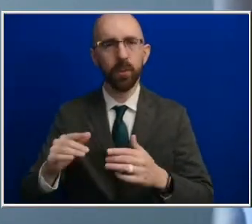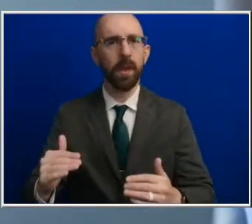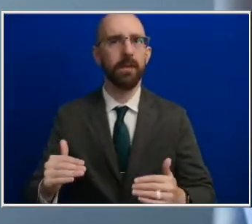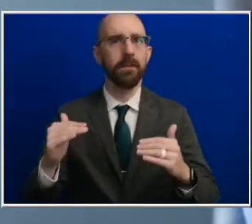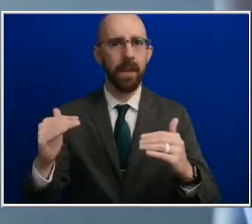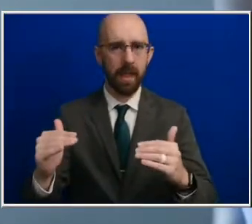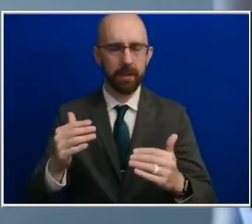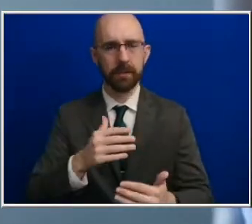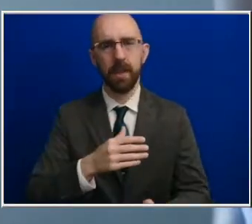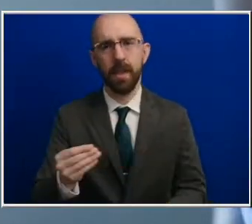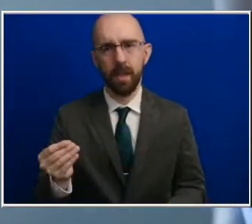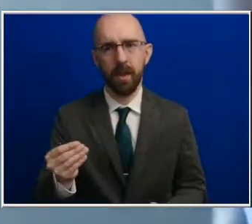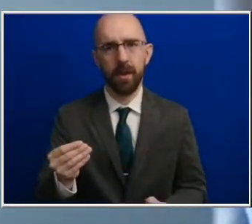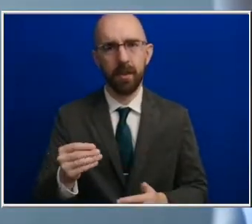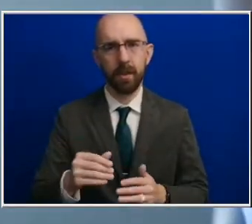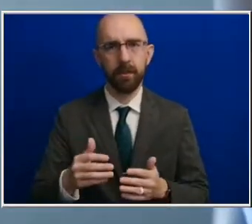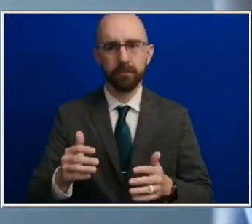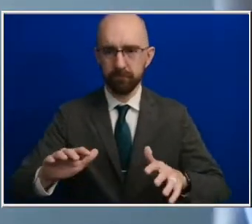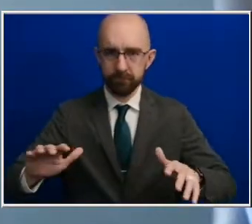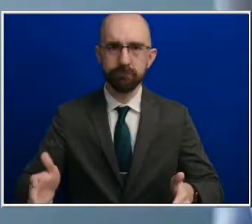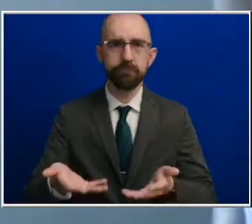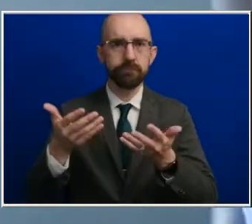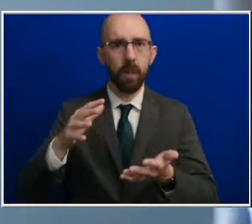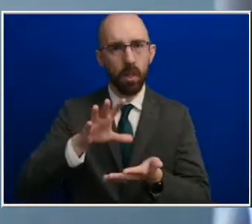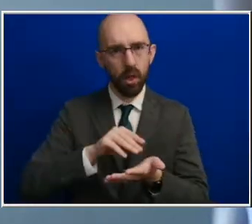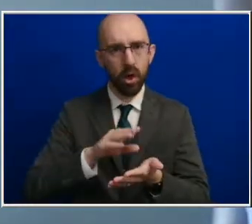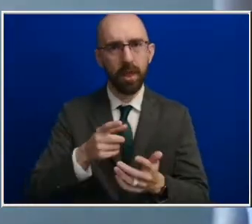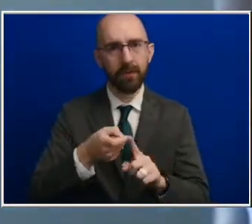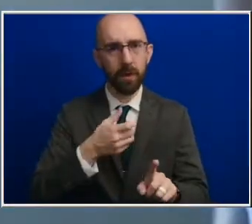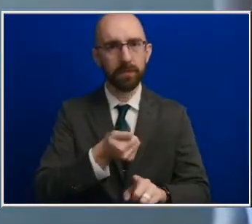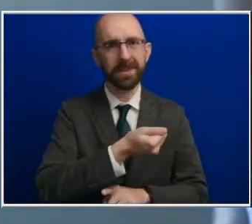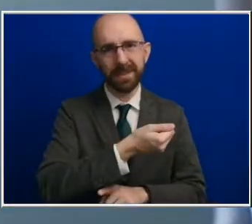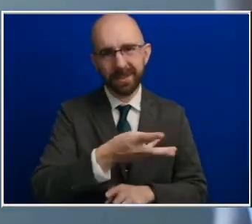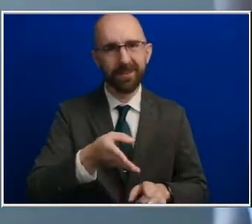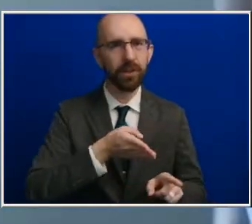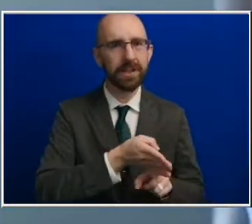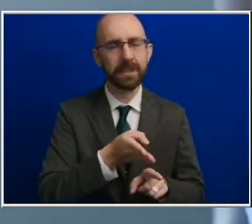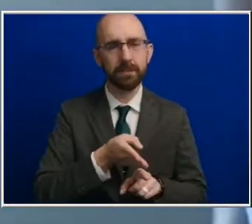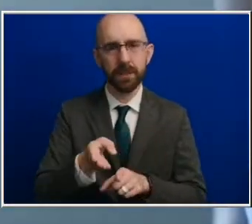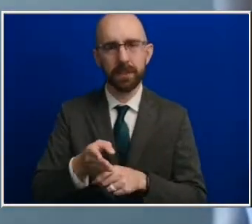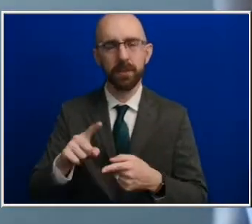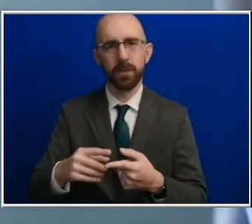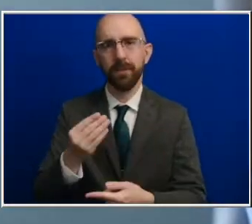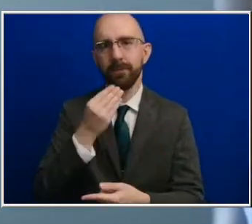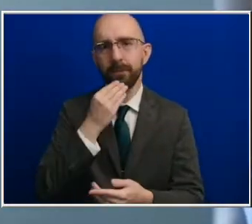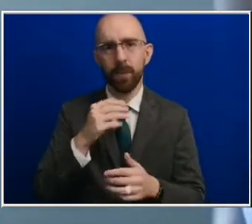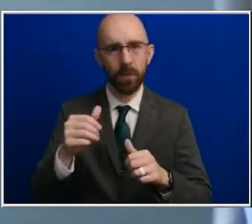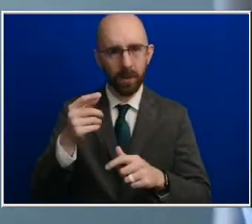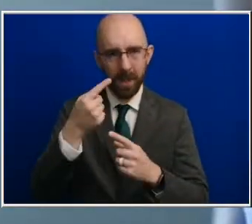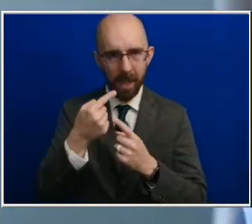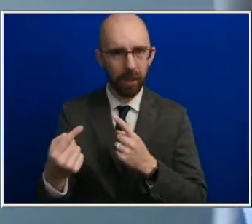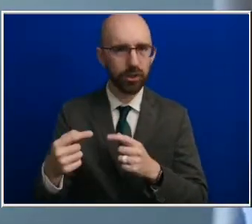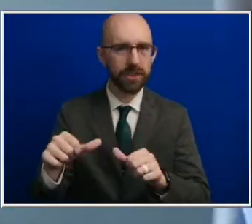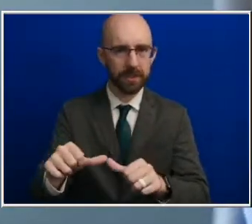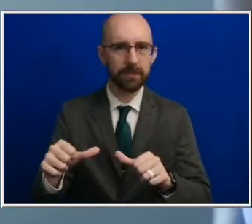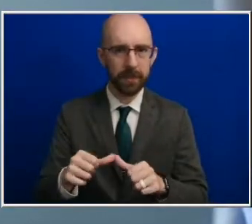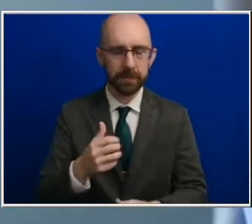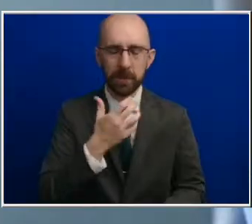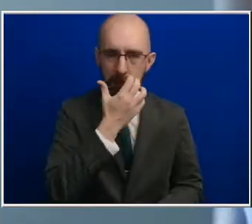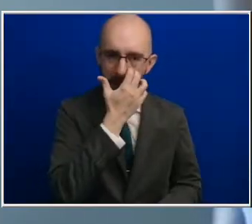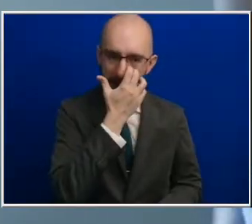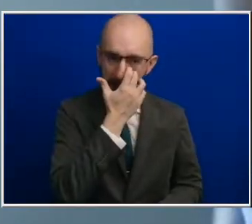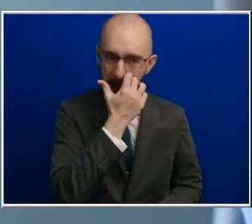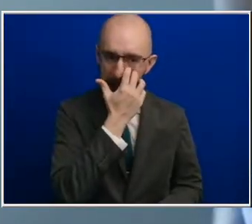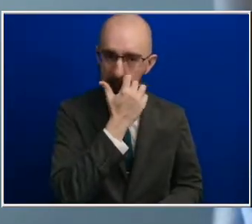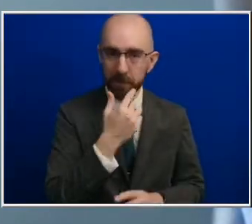advance and amplify the learnings from multiple disciplines to the food allergy space. And from the